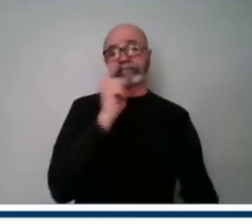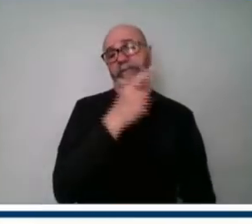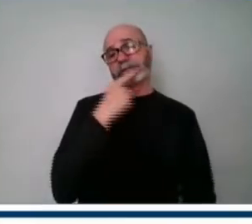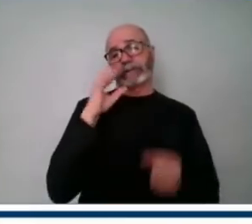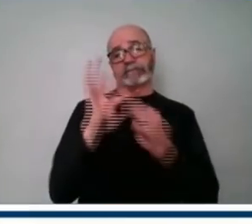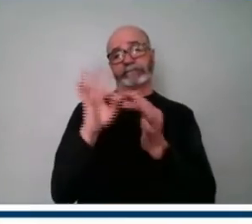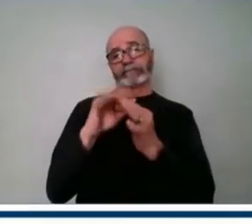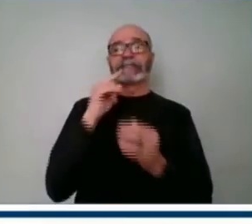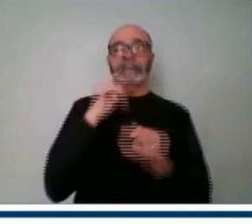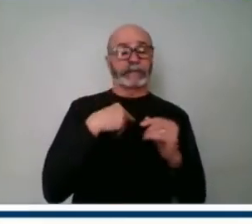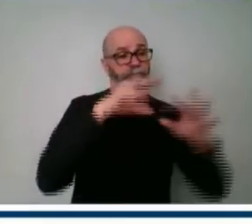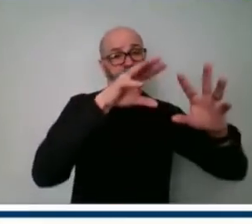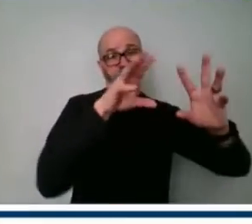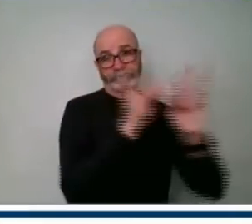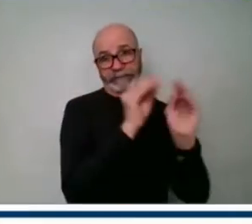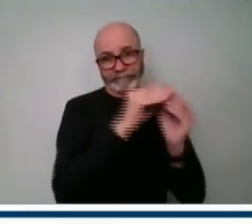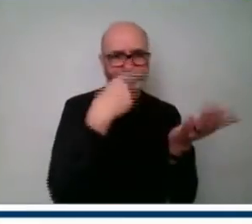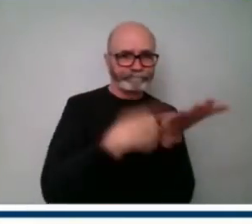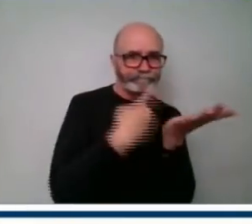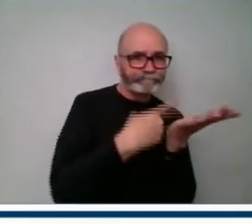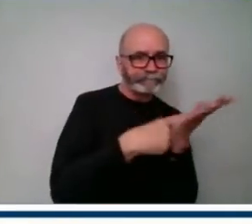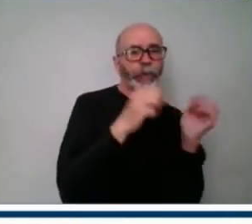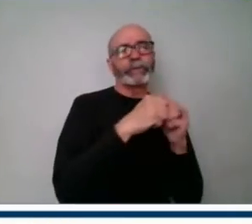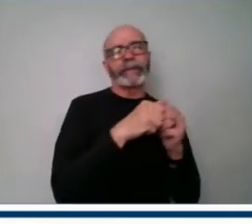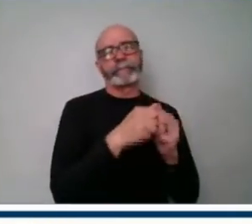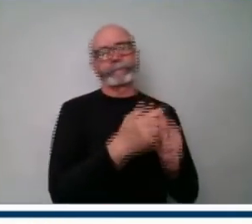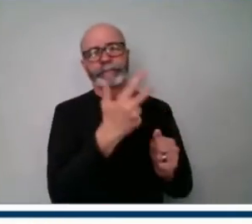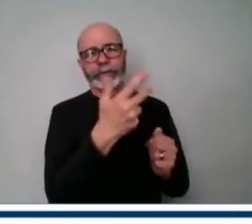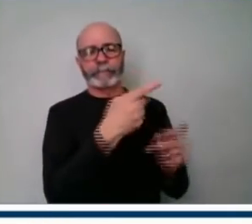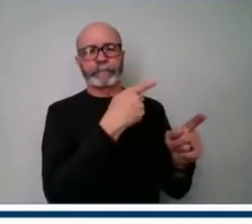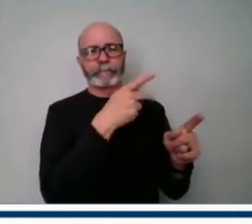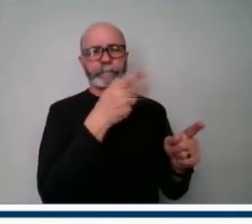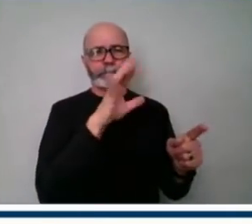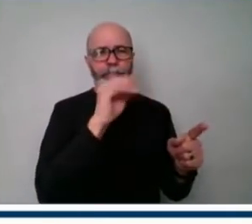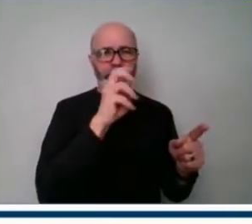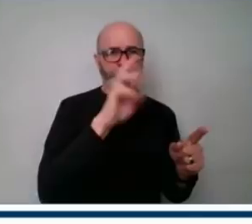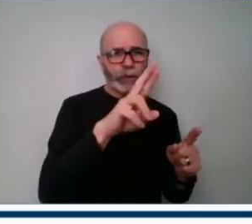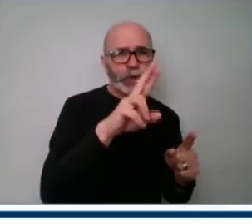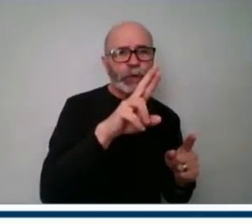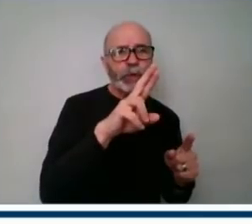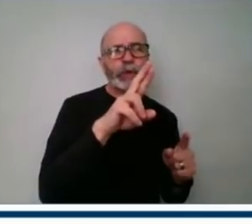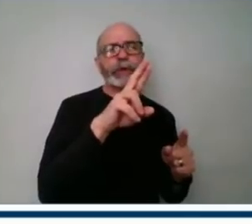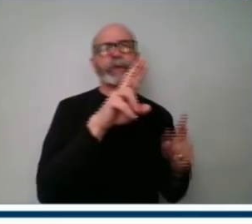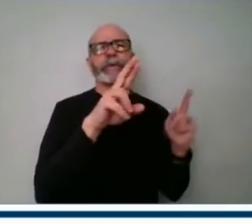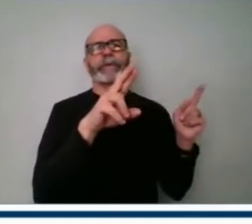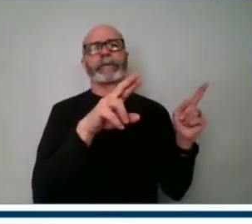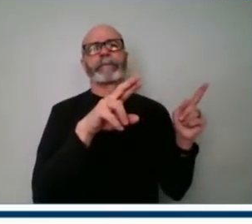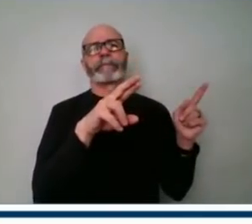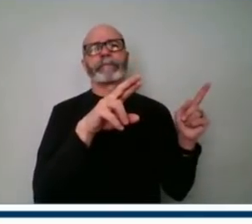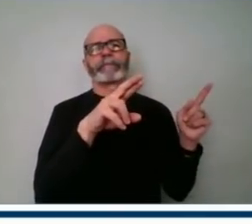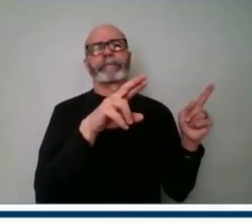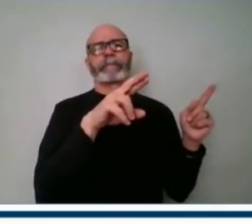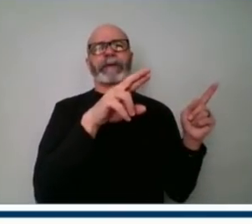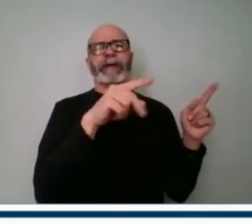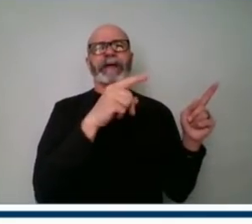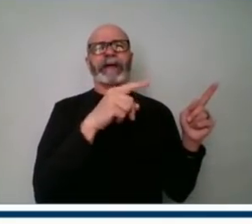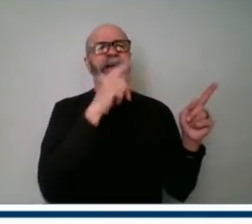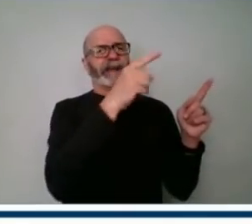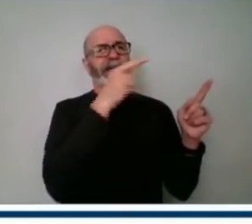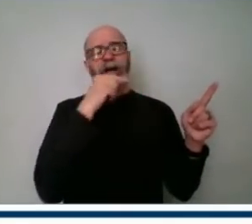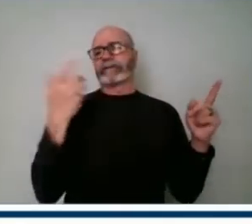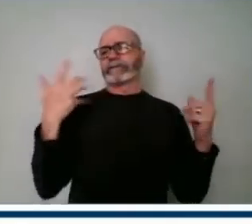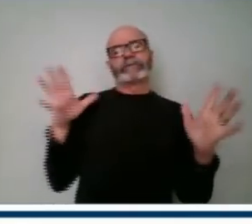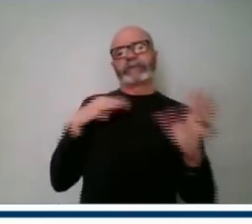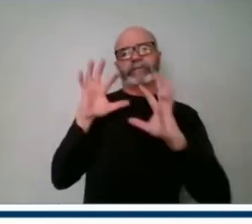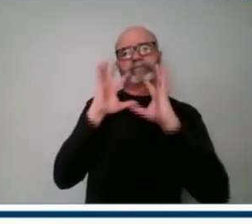date is expected to start. I'm wondering if that's because you're not comfortable with the current COVID levels recently, or are you looking for them to drop? I'm also hoping if you